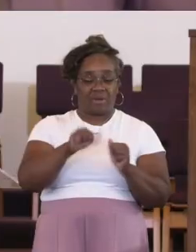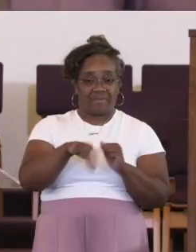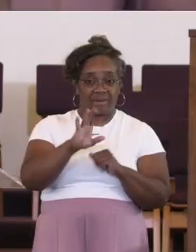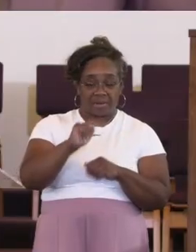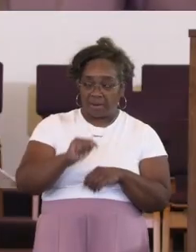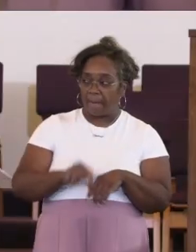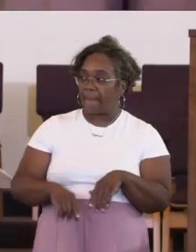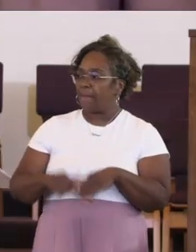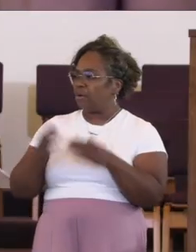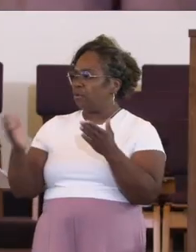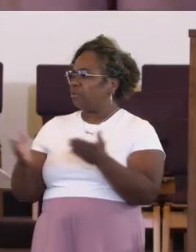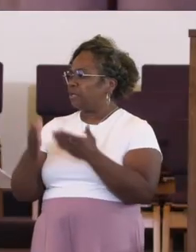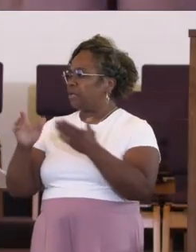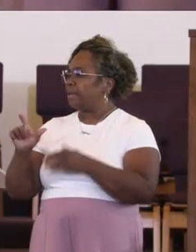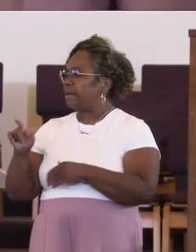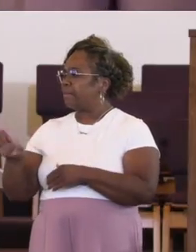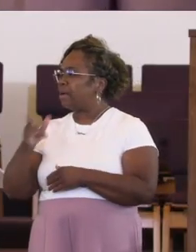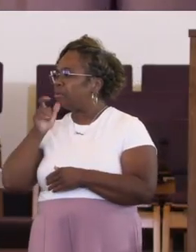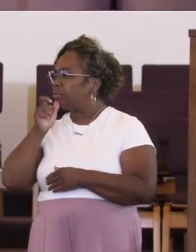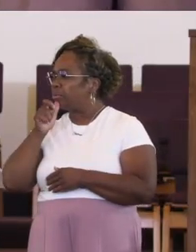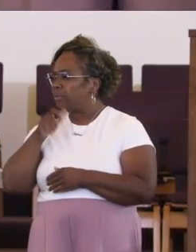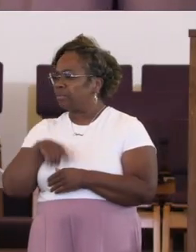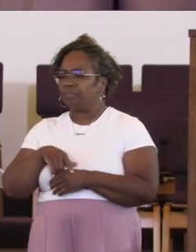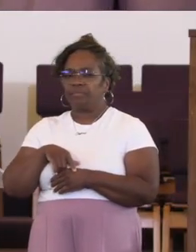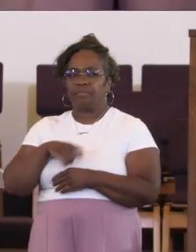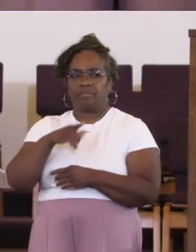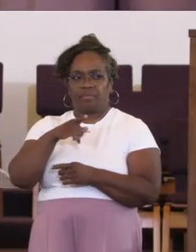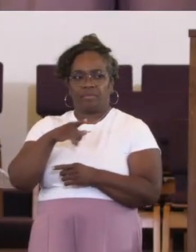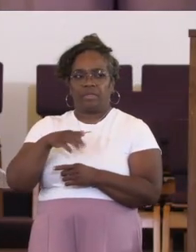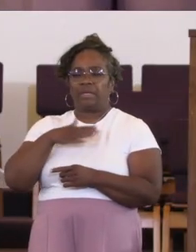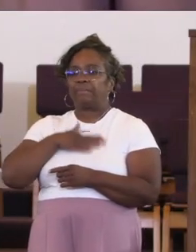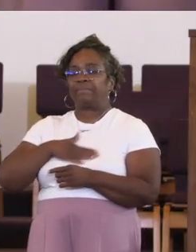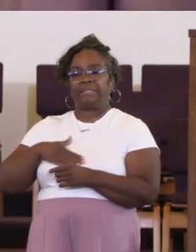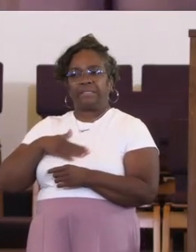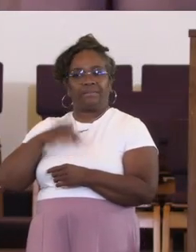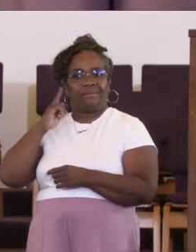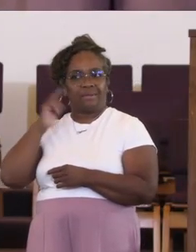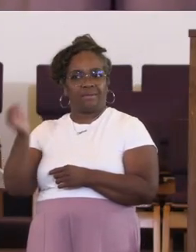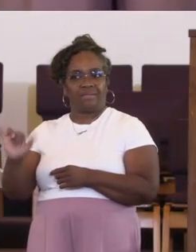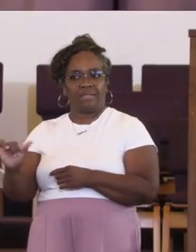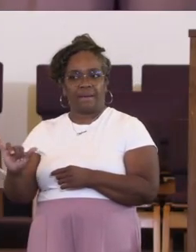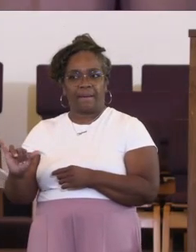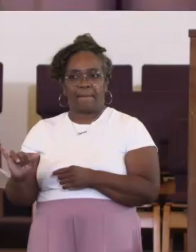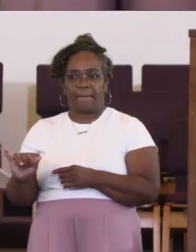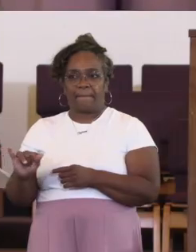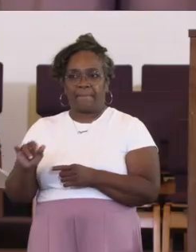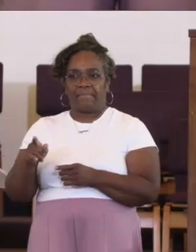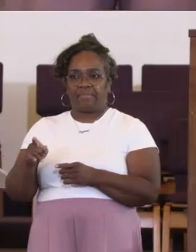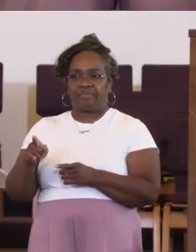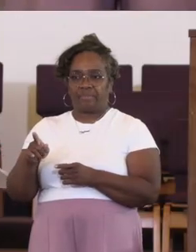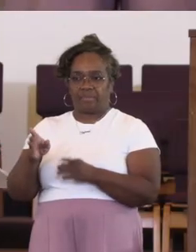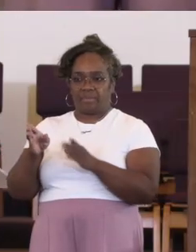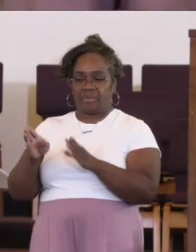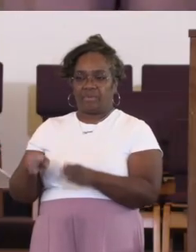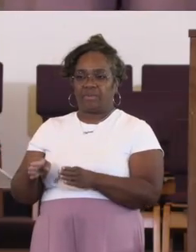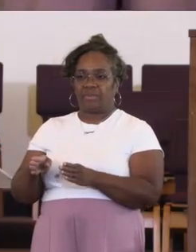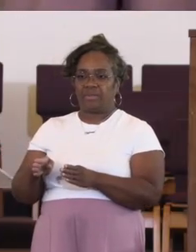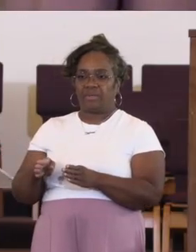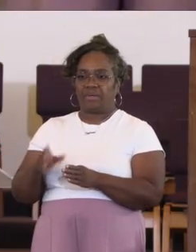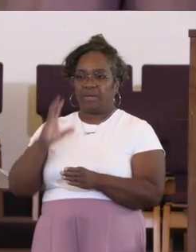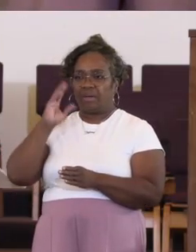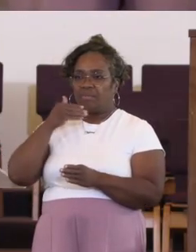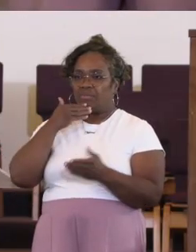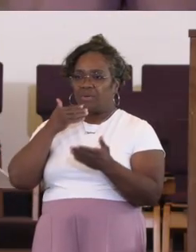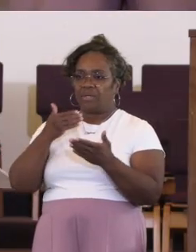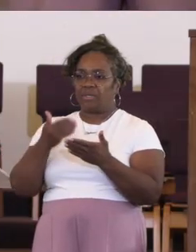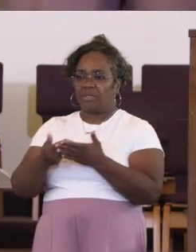bank? Okay, would you please, it sounds like this resident has got a pretty good claim on